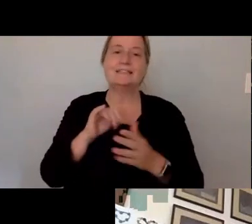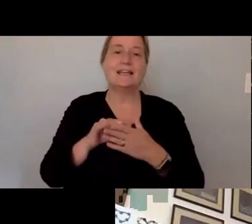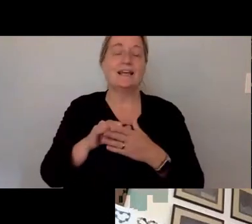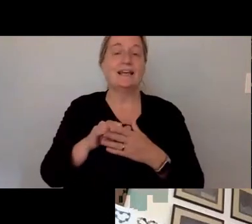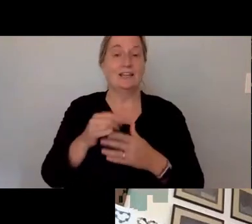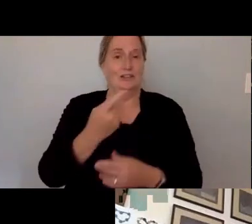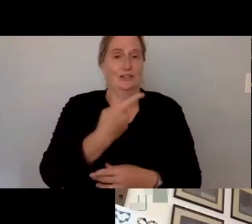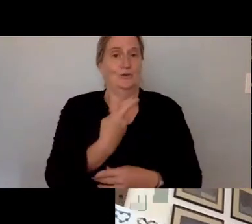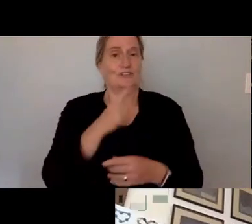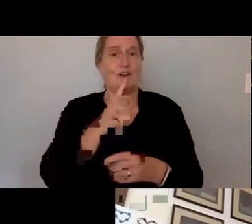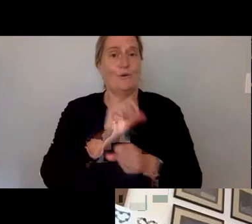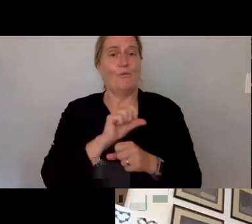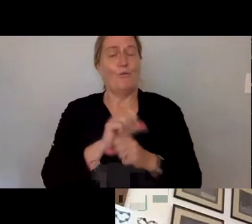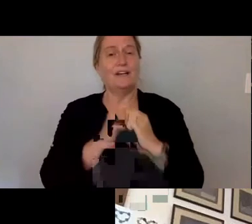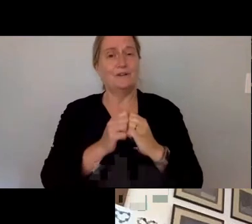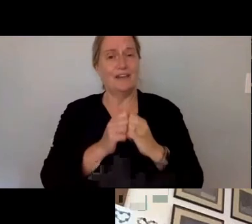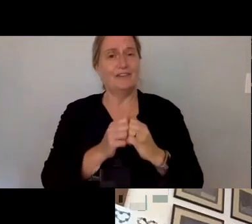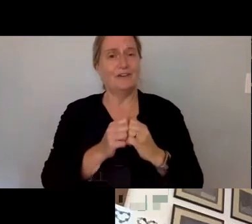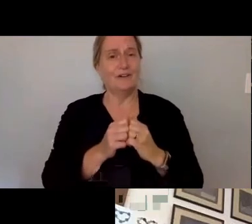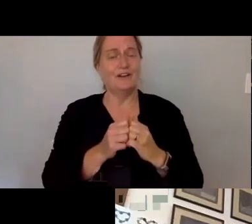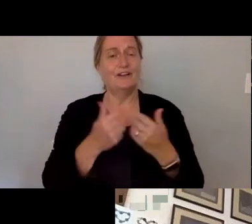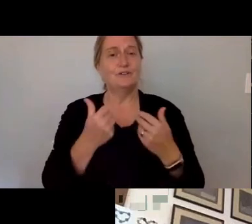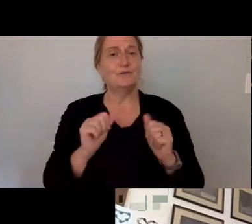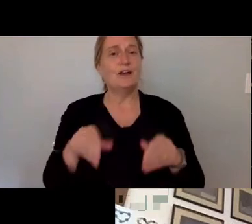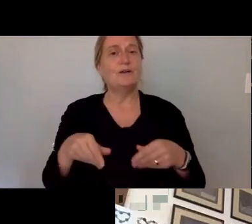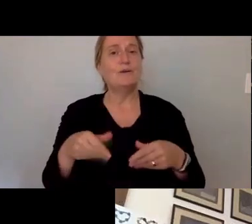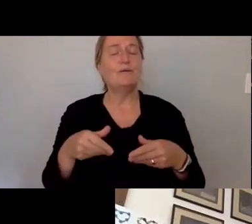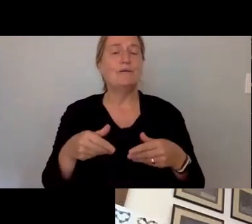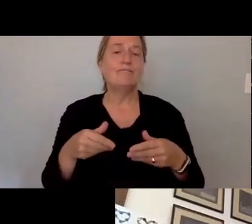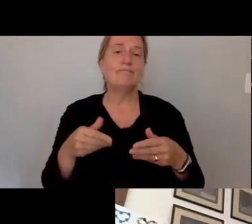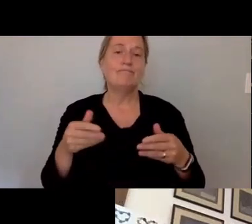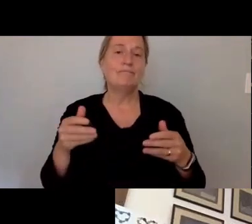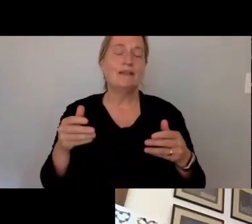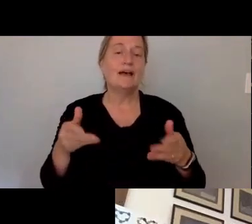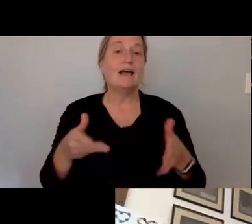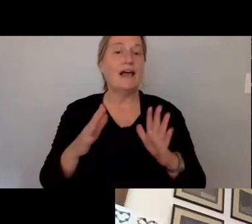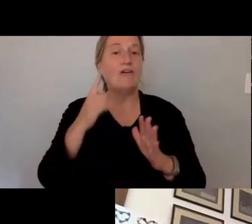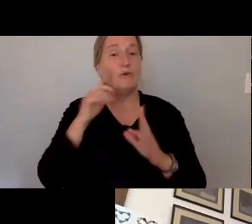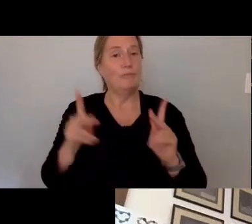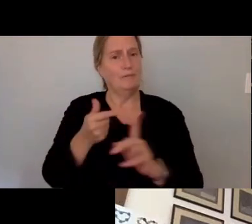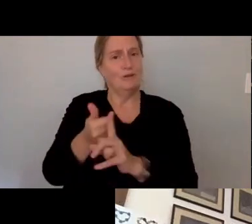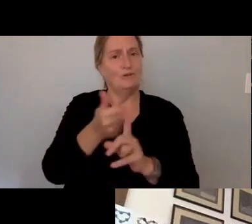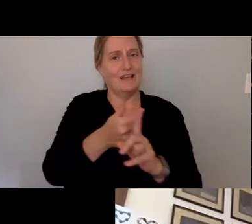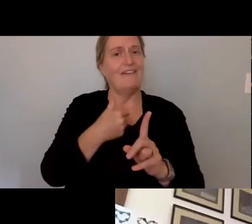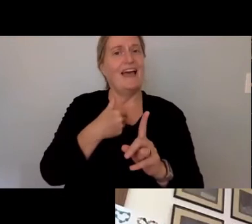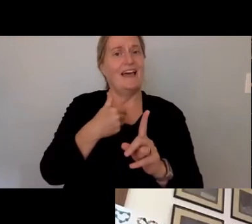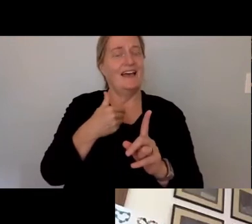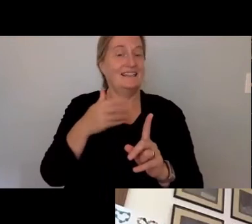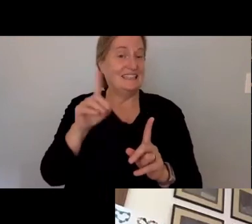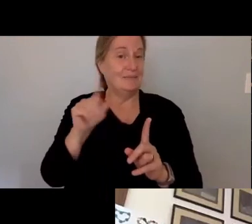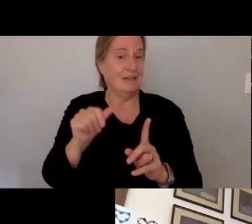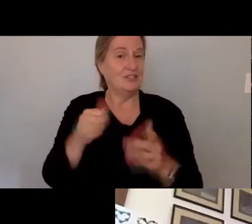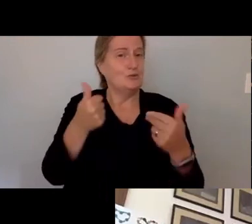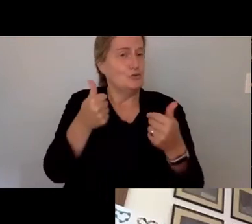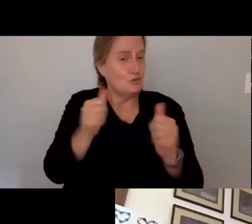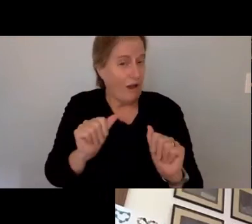with a special challenge a chance to try out state employment. And because we need good state employees. And a lot of the